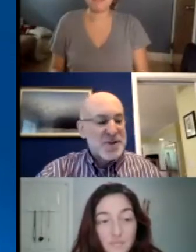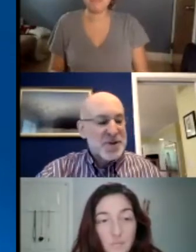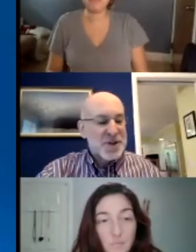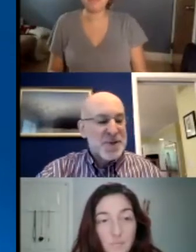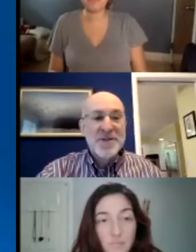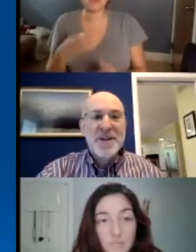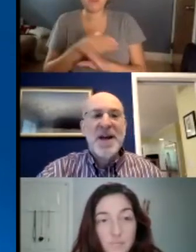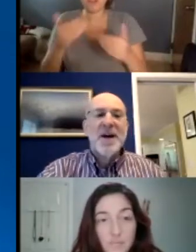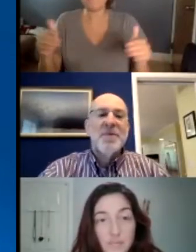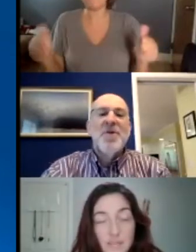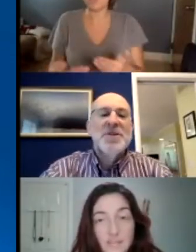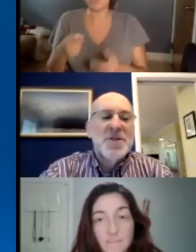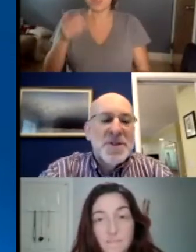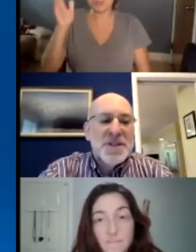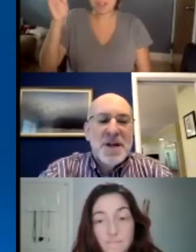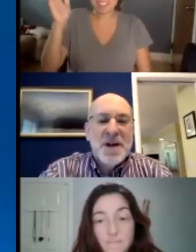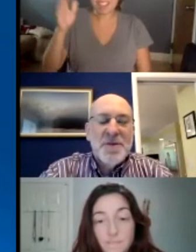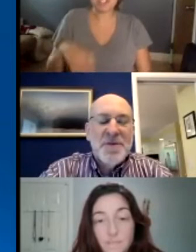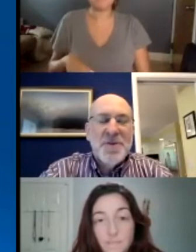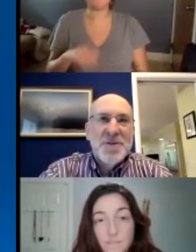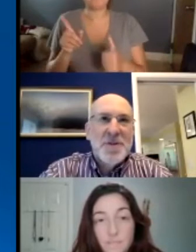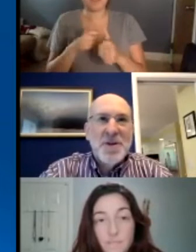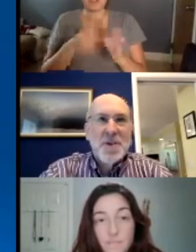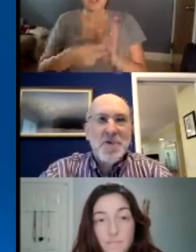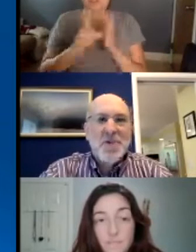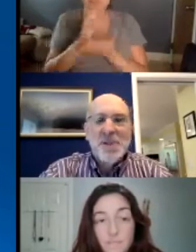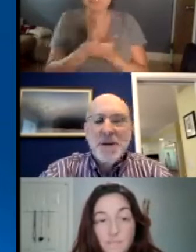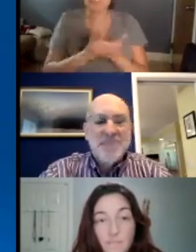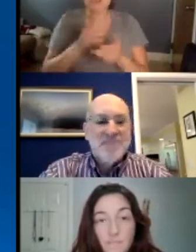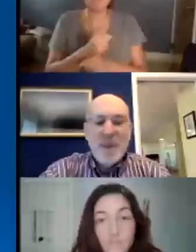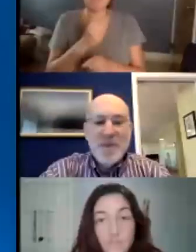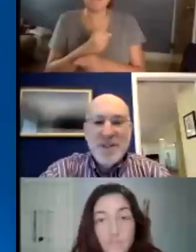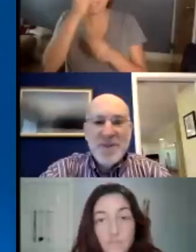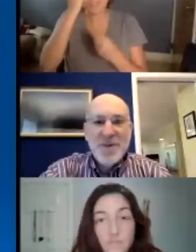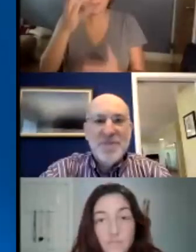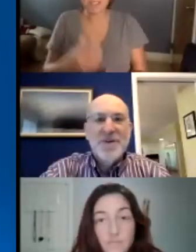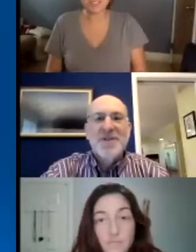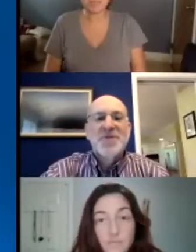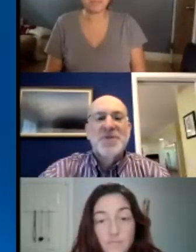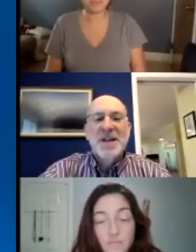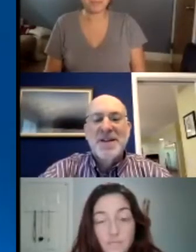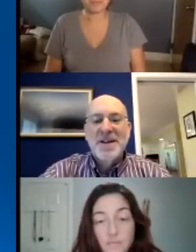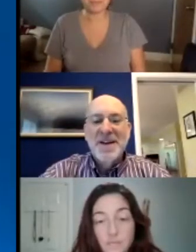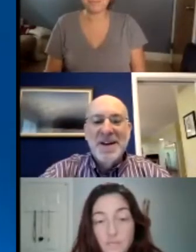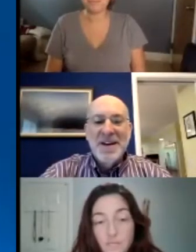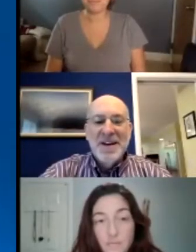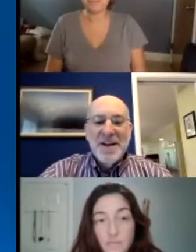Before I introduce our speaker today, I'm going to just review some of the usual procedural issues